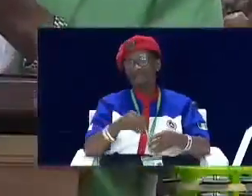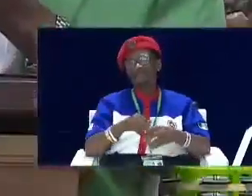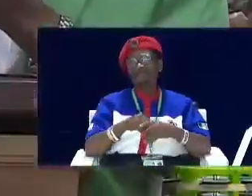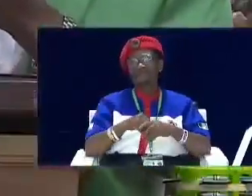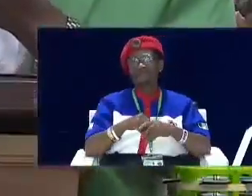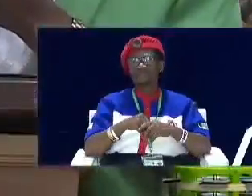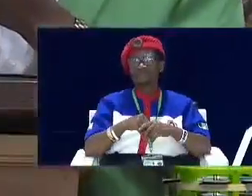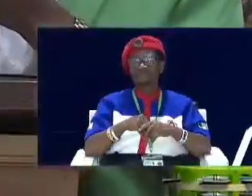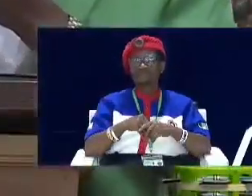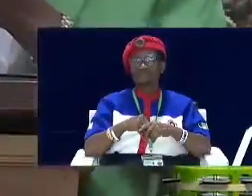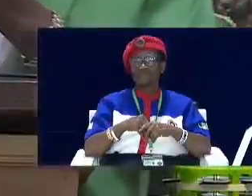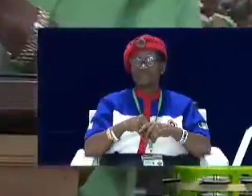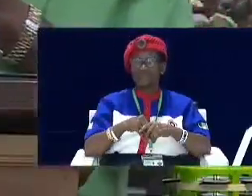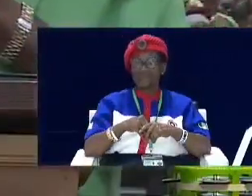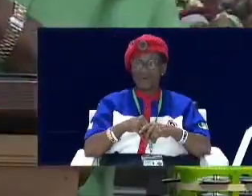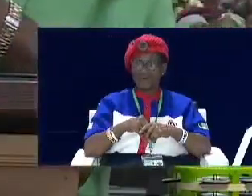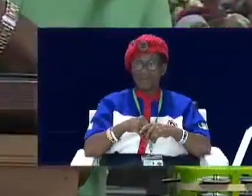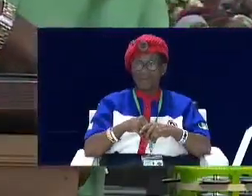jade.